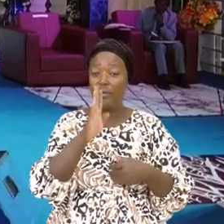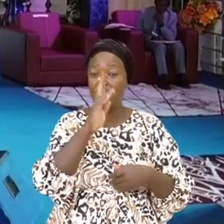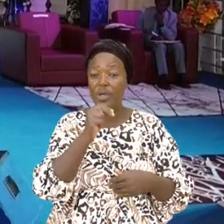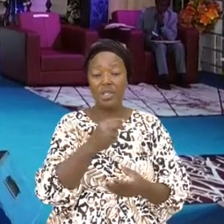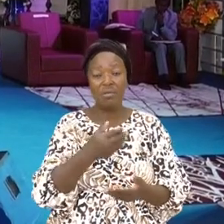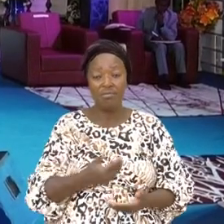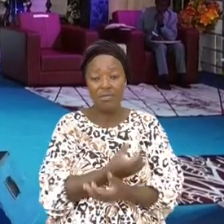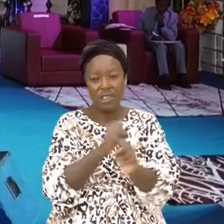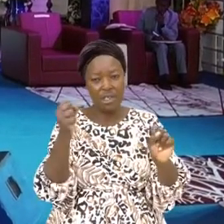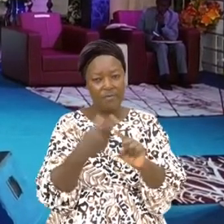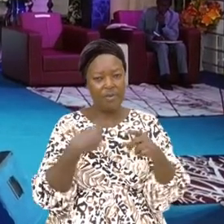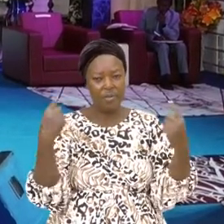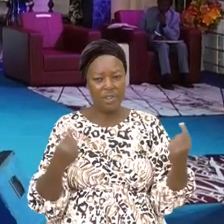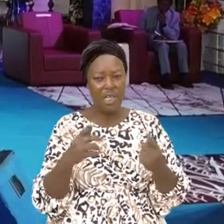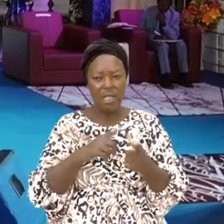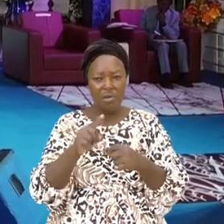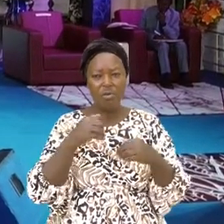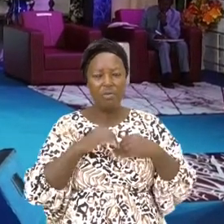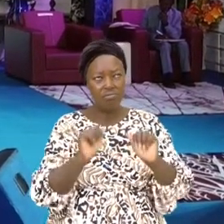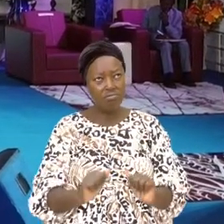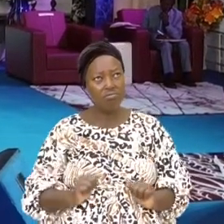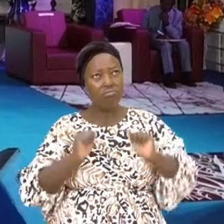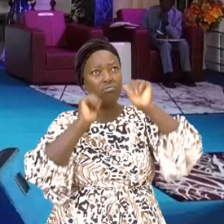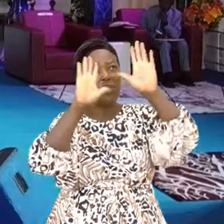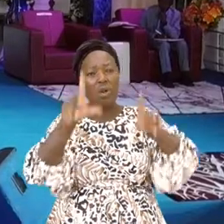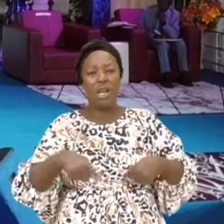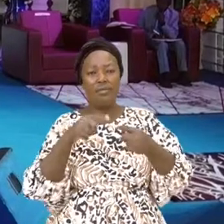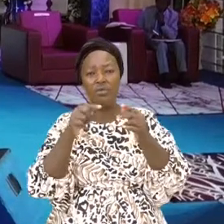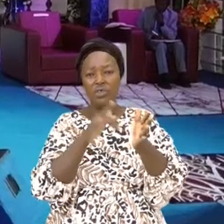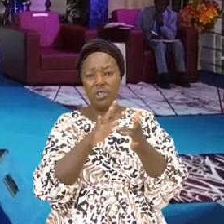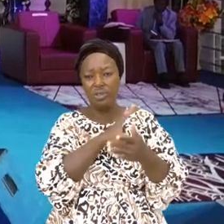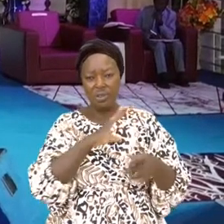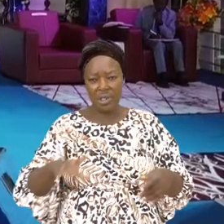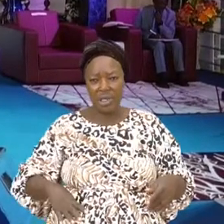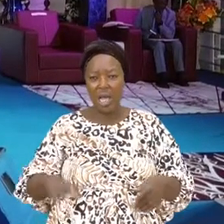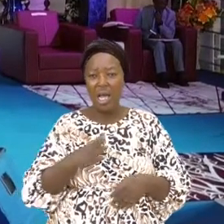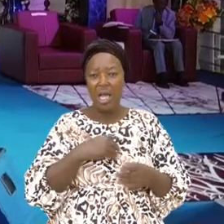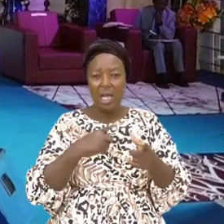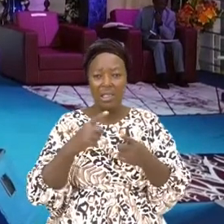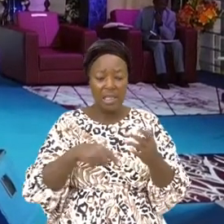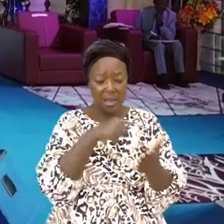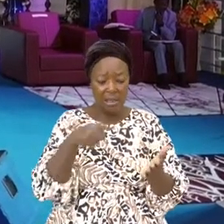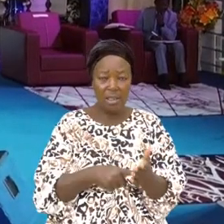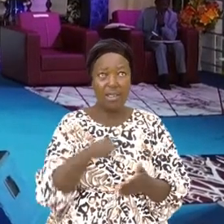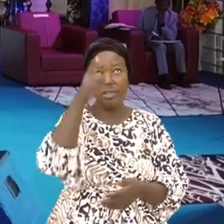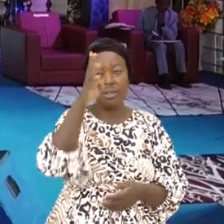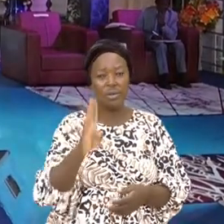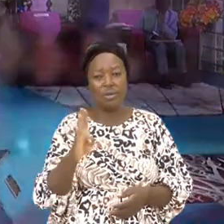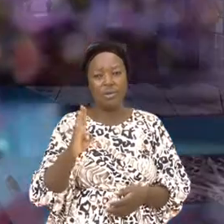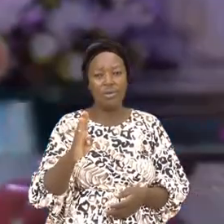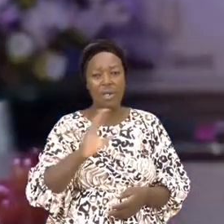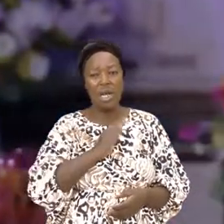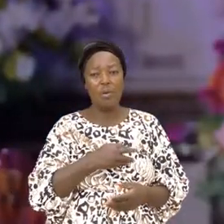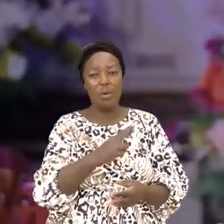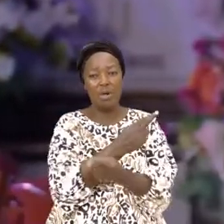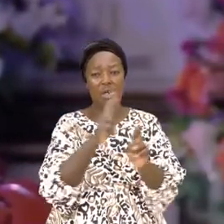saved, when you have given your life to the Lord Jesus Christ, and this God, our